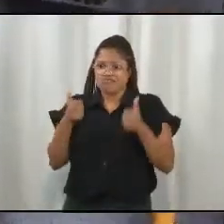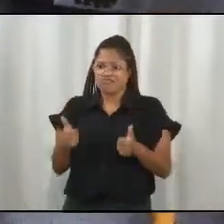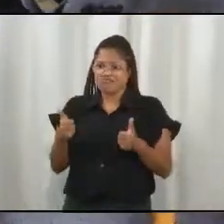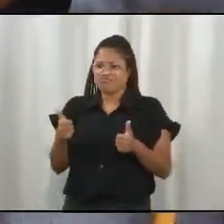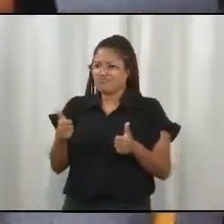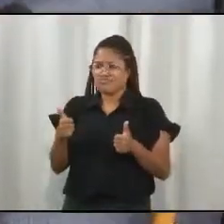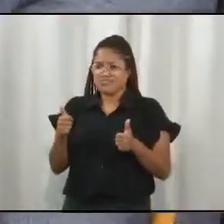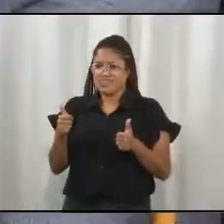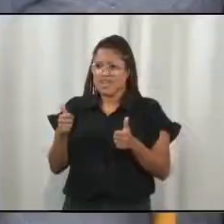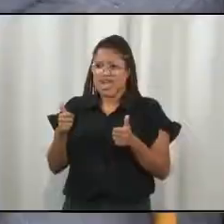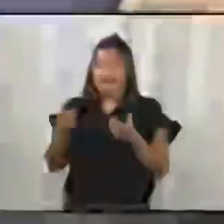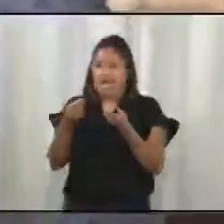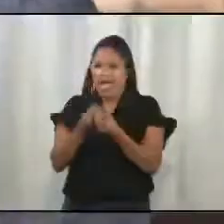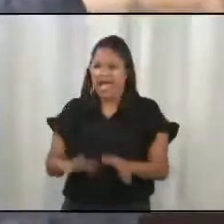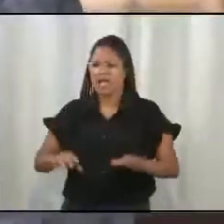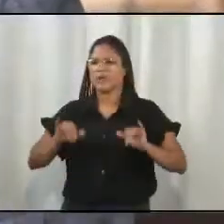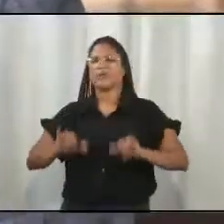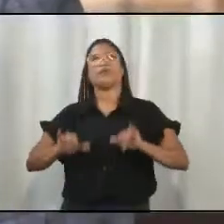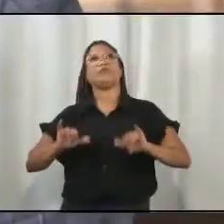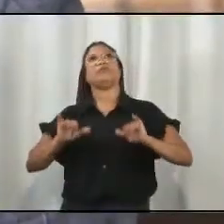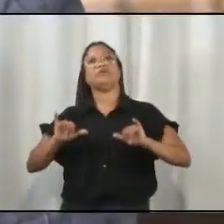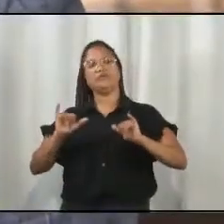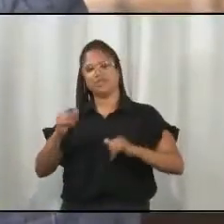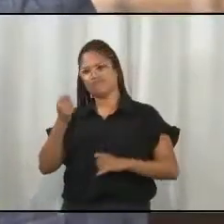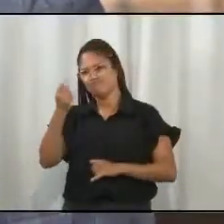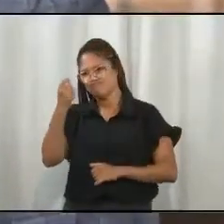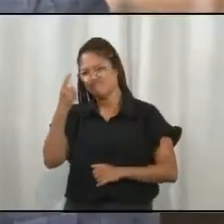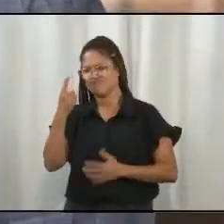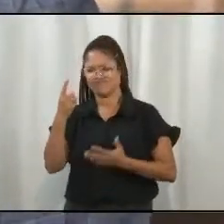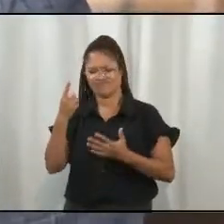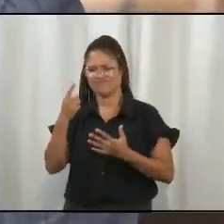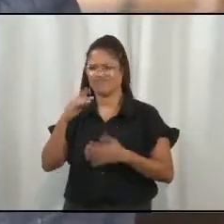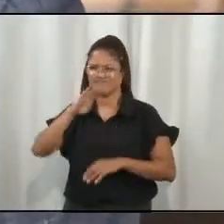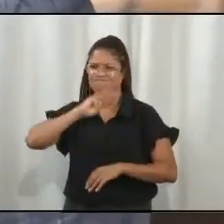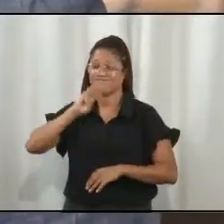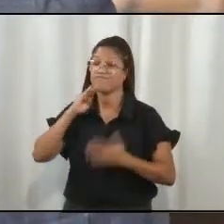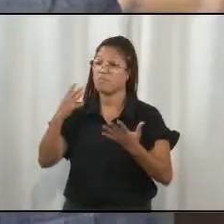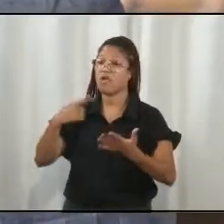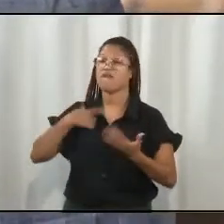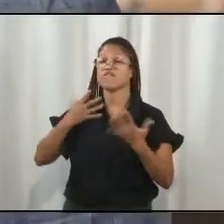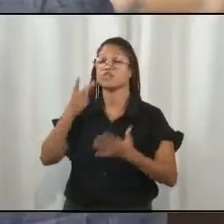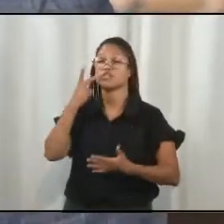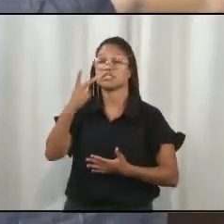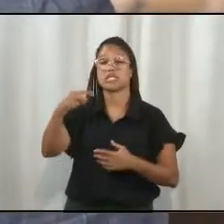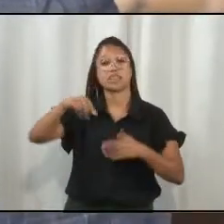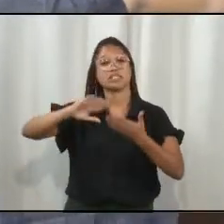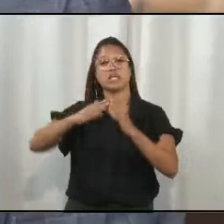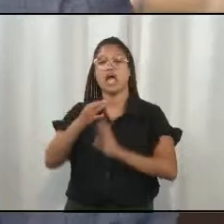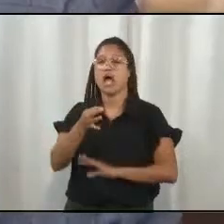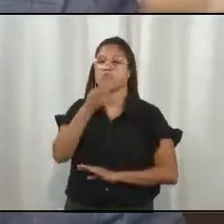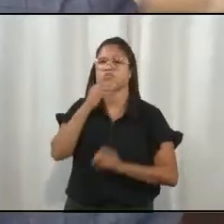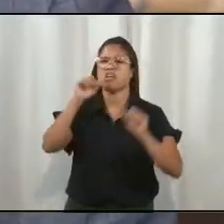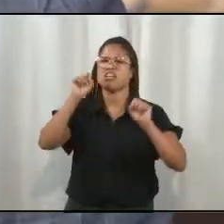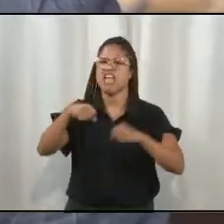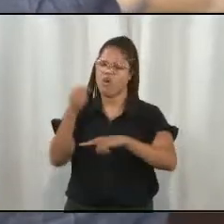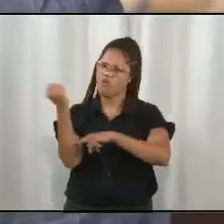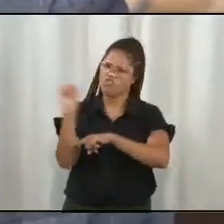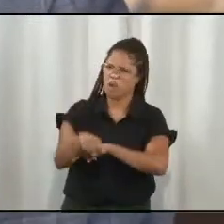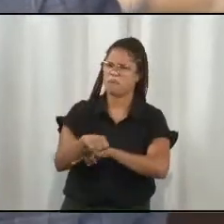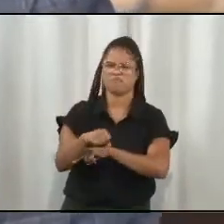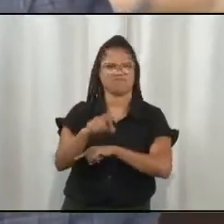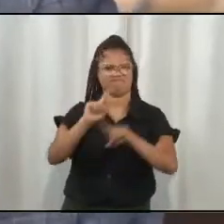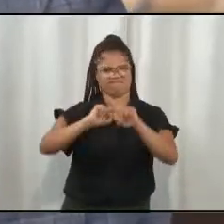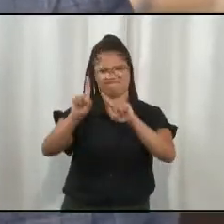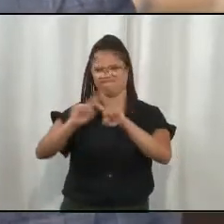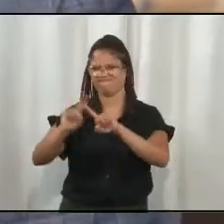say a stumble, but I've seen what the city is capable of doing, particularly since we've been organized through this state